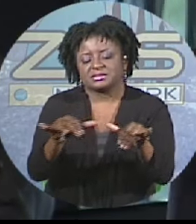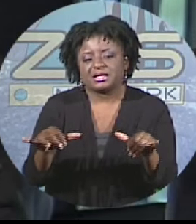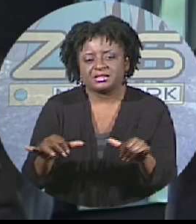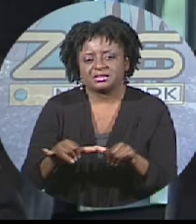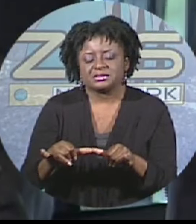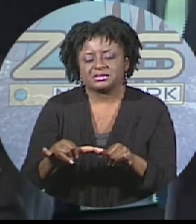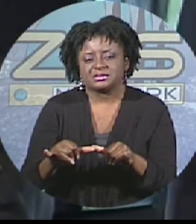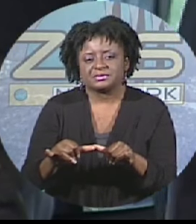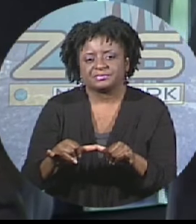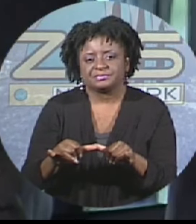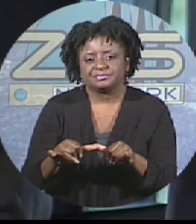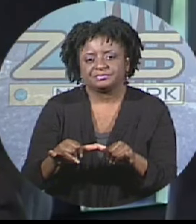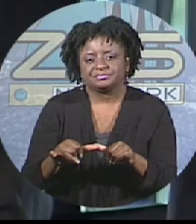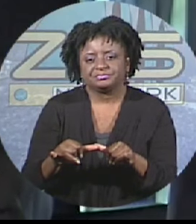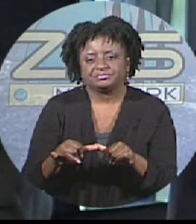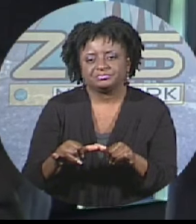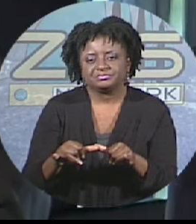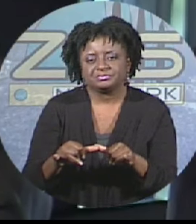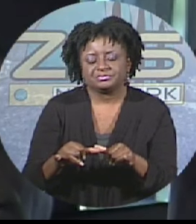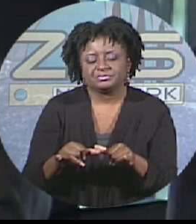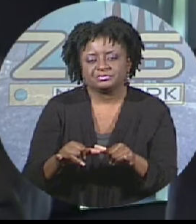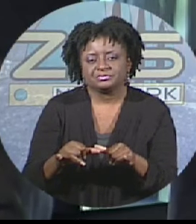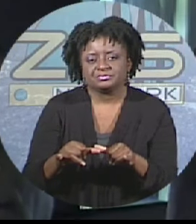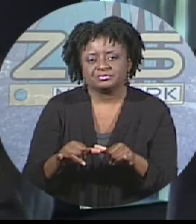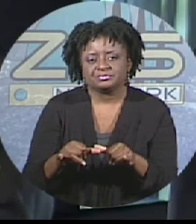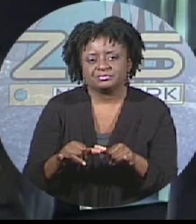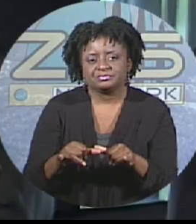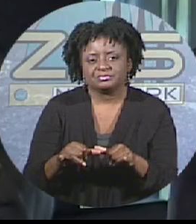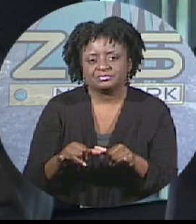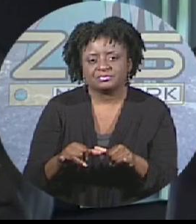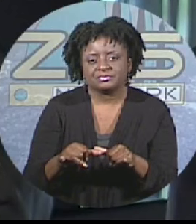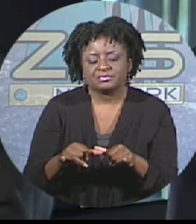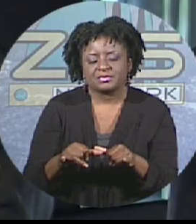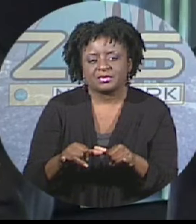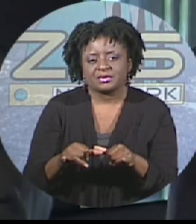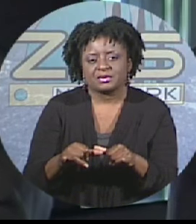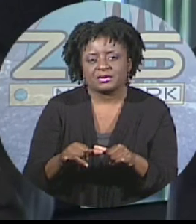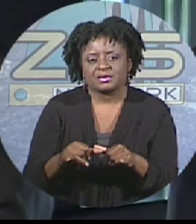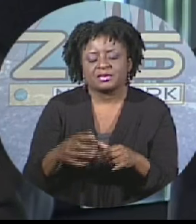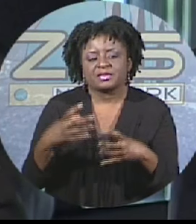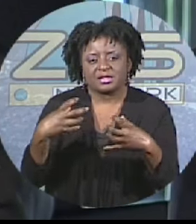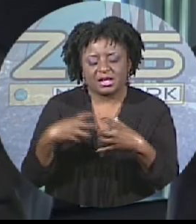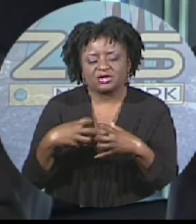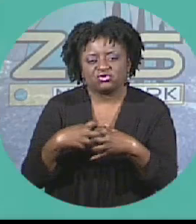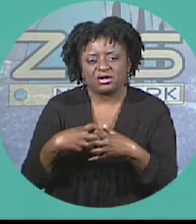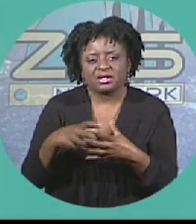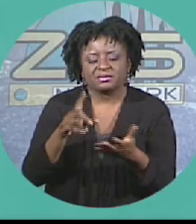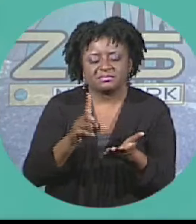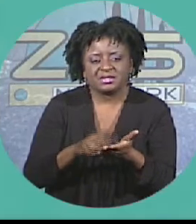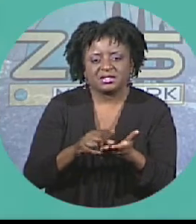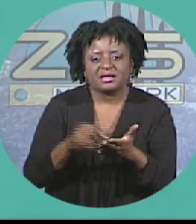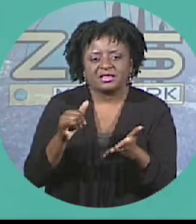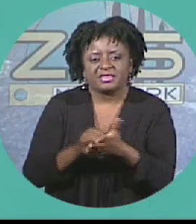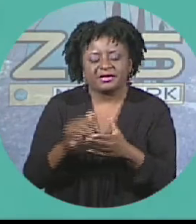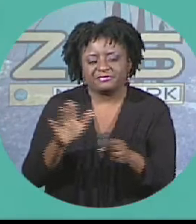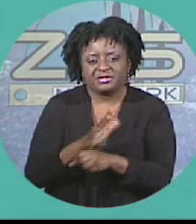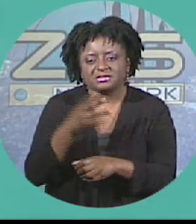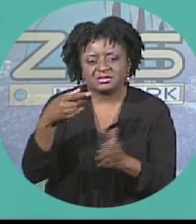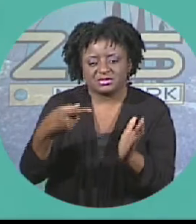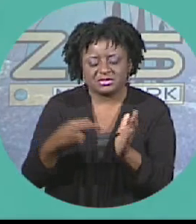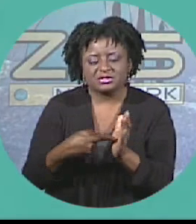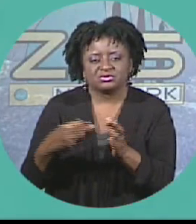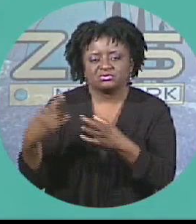of no better electronic media that fulfills this role better than ZNS Network. The Utilities Regulatory